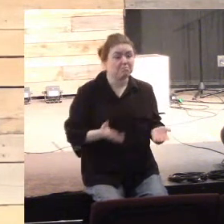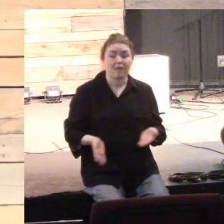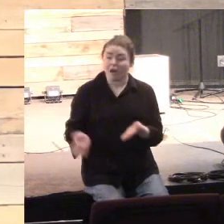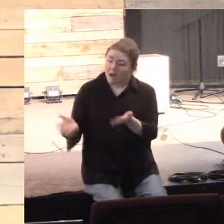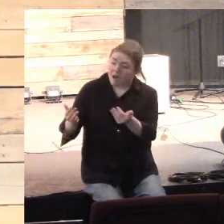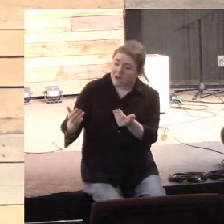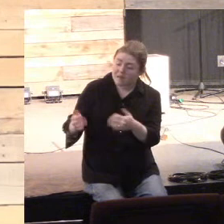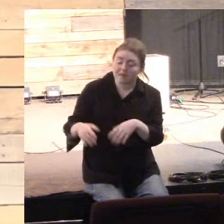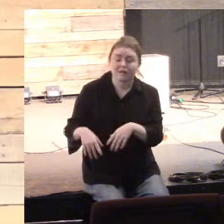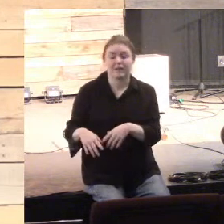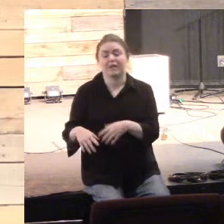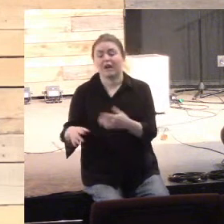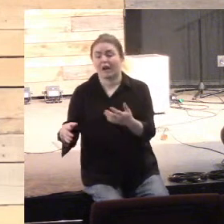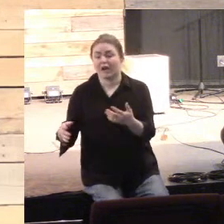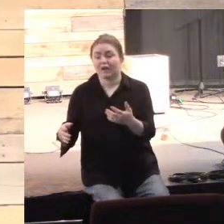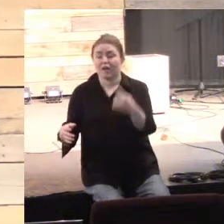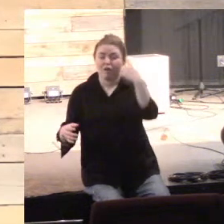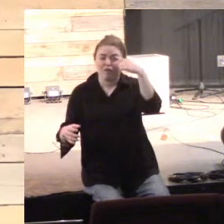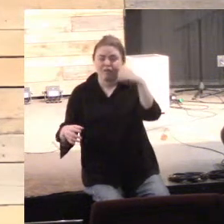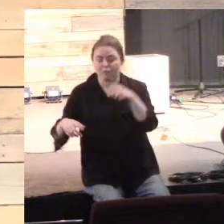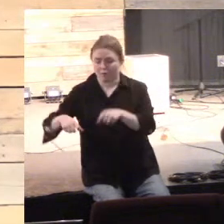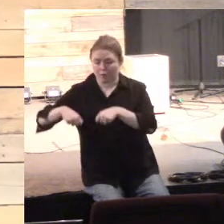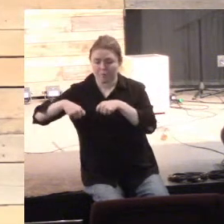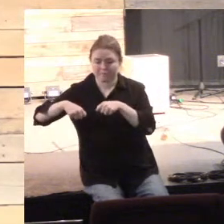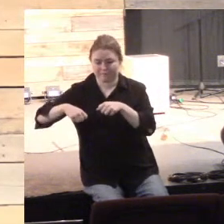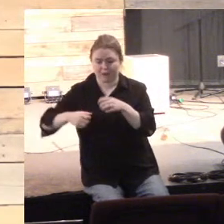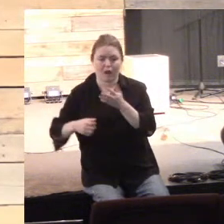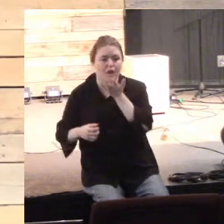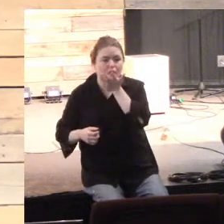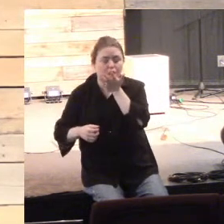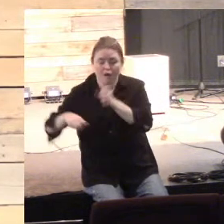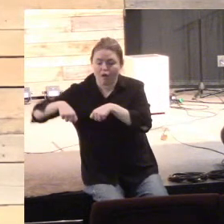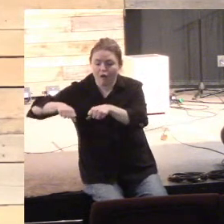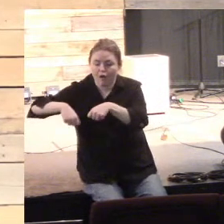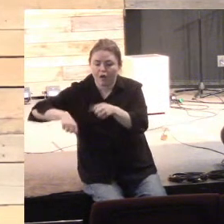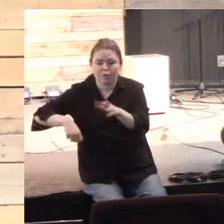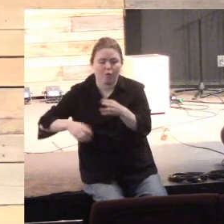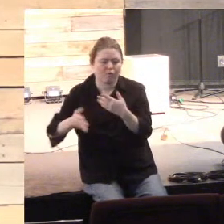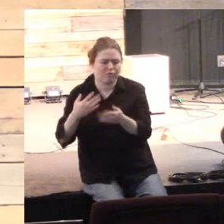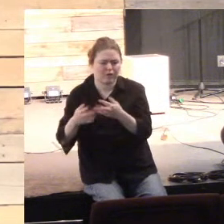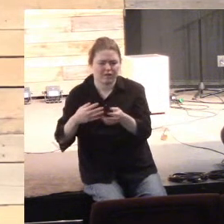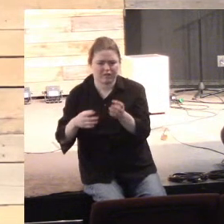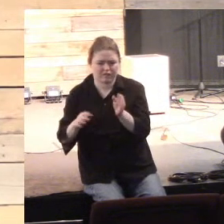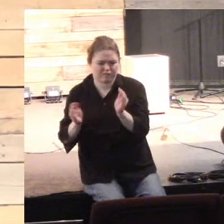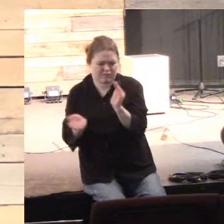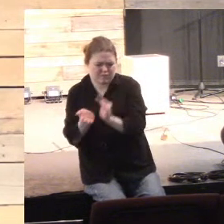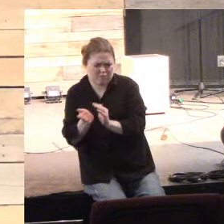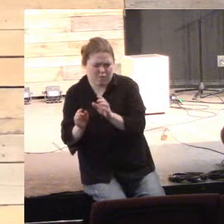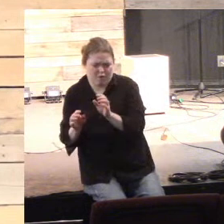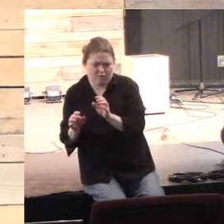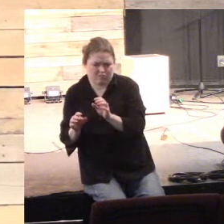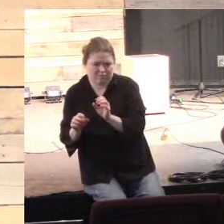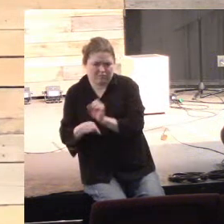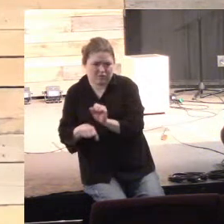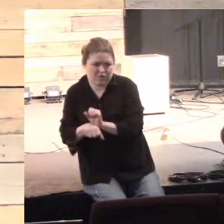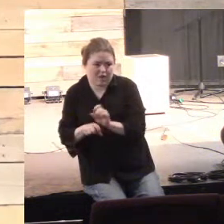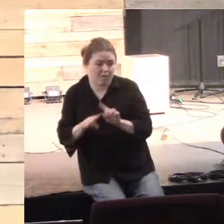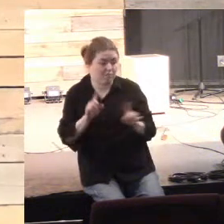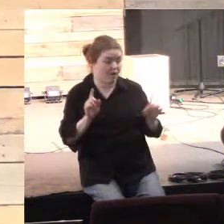week, you know what? It's not as valuable. Think about that. What would that do to our operating budget?